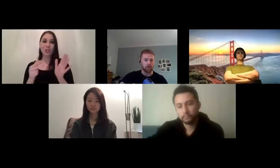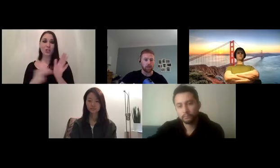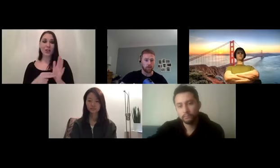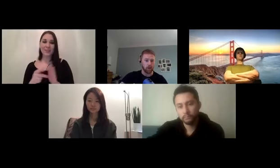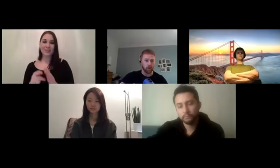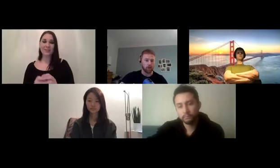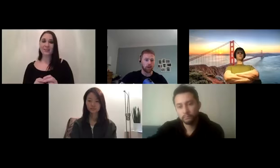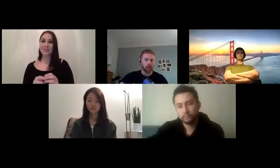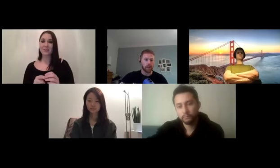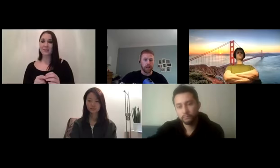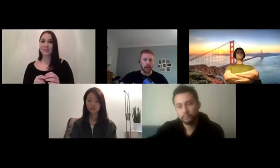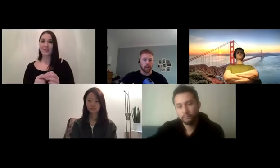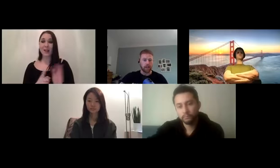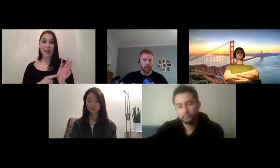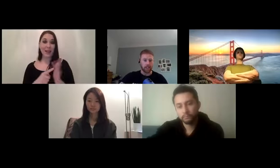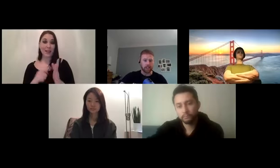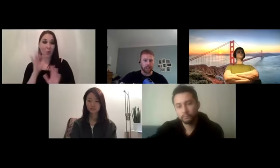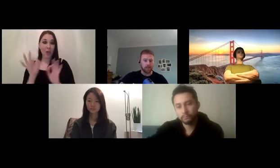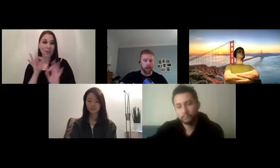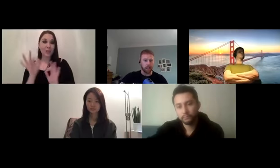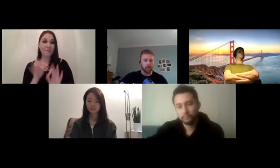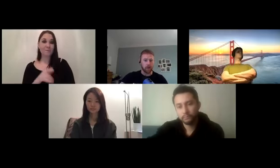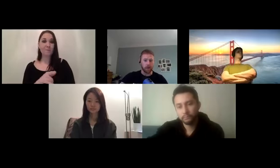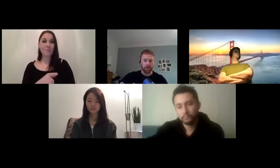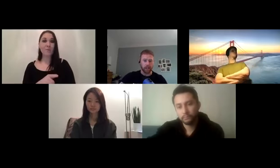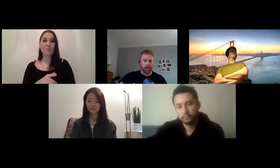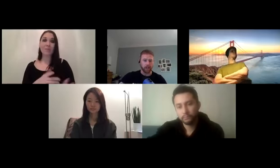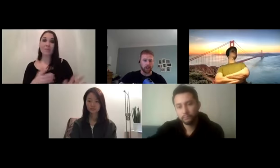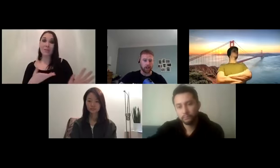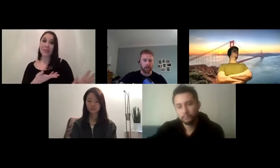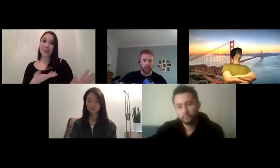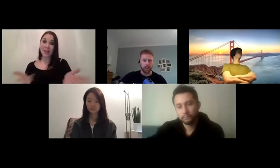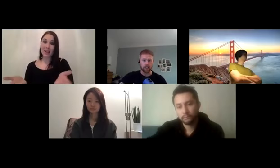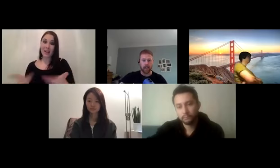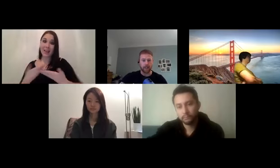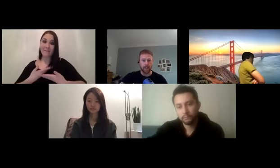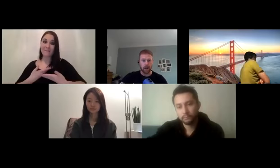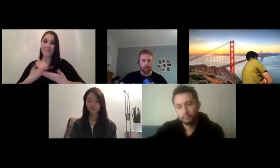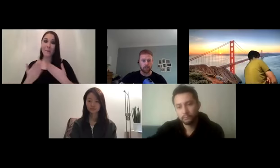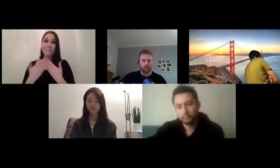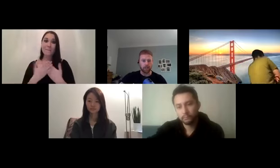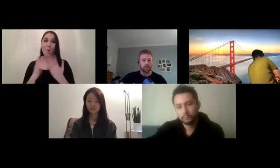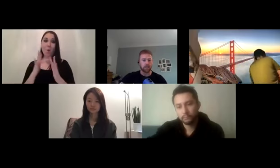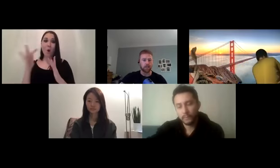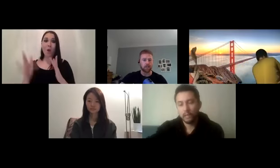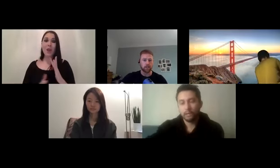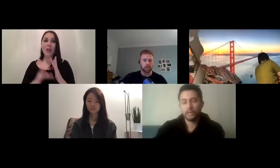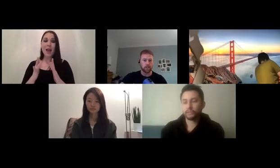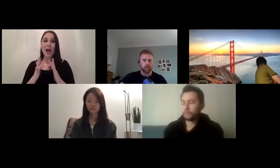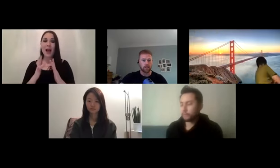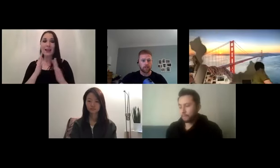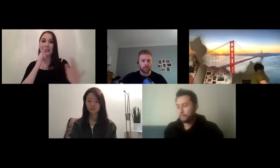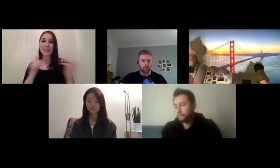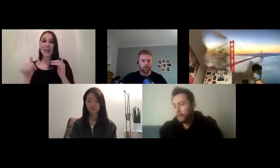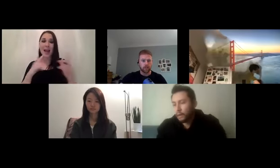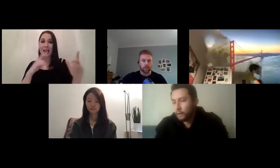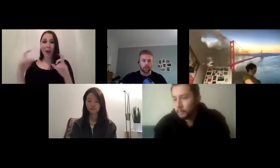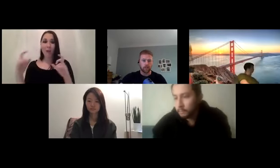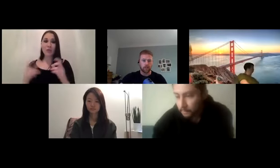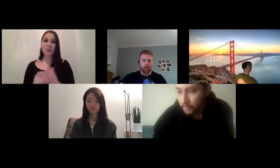one was from Arun. He asked, can you give any more information on line scan cameras? Yeah, sure.